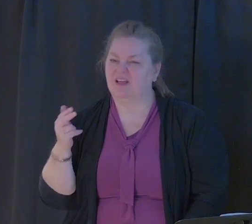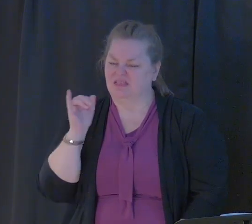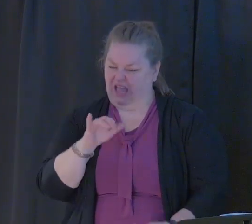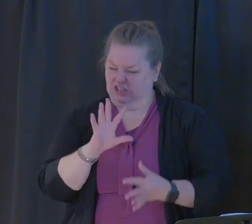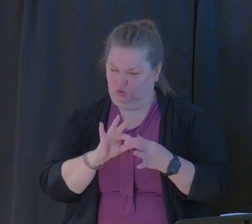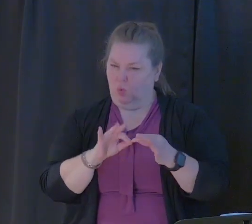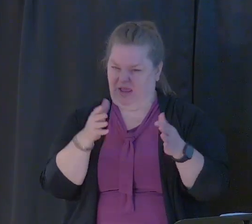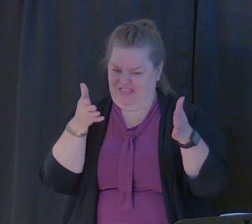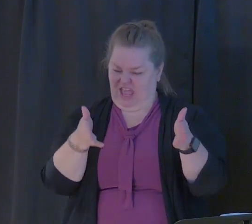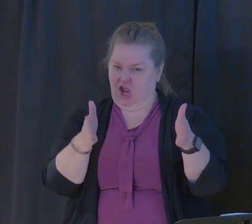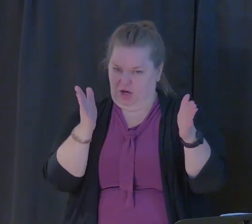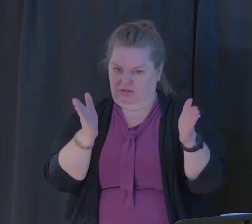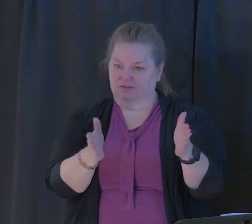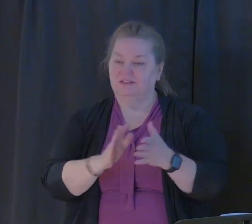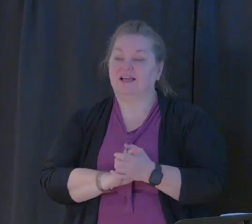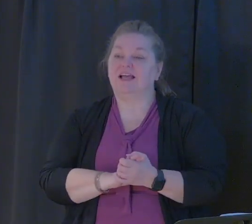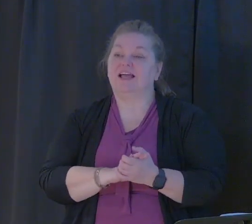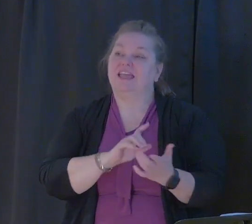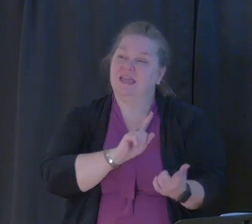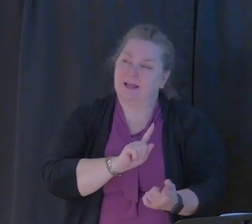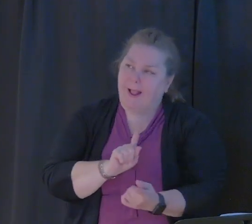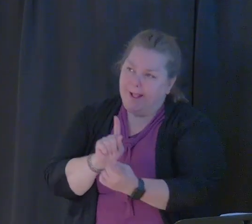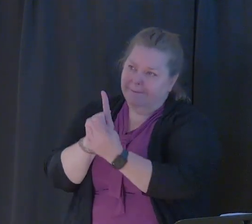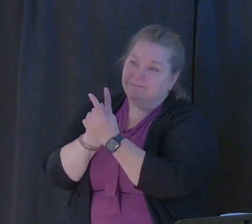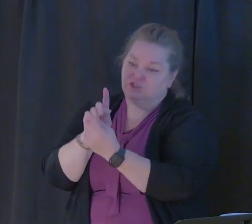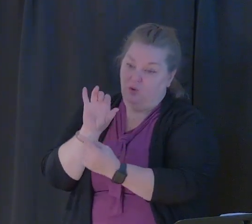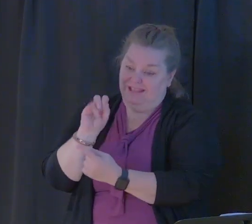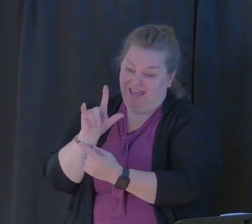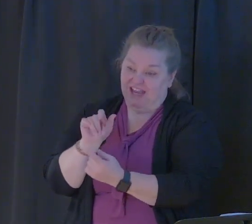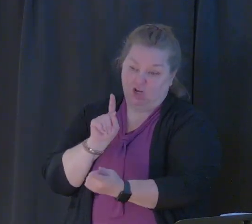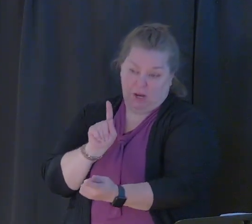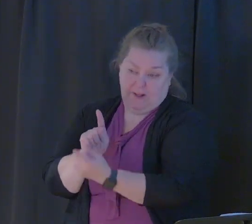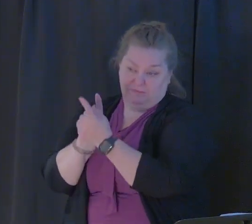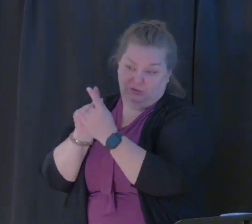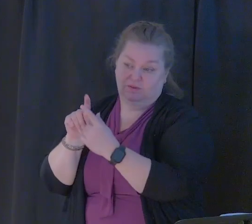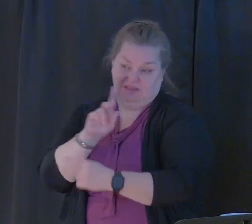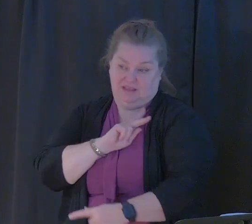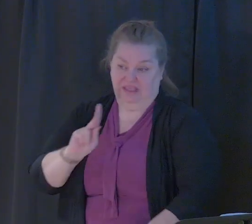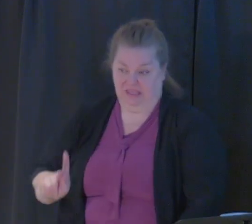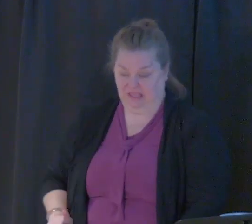comes before a king and says there's a